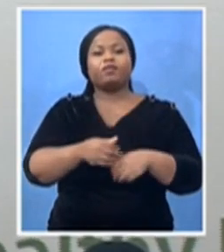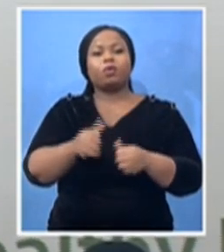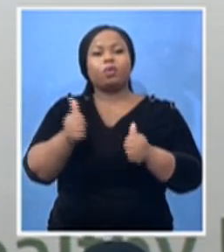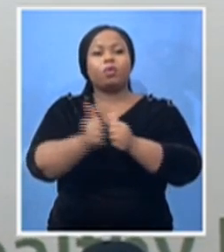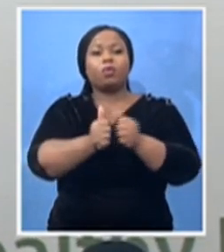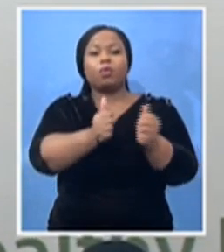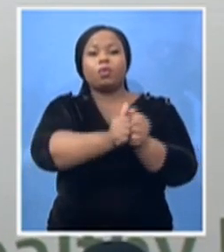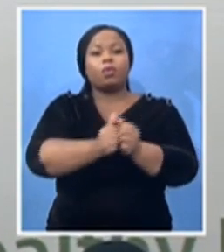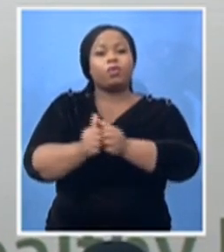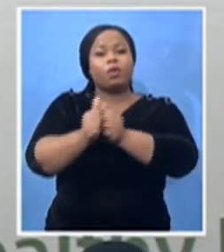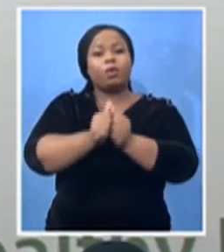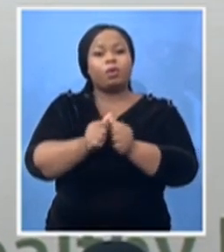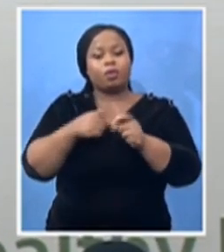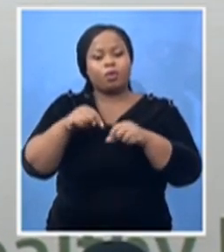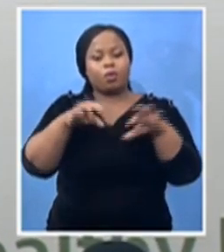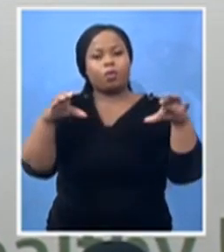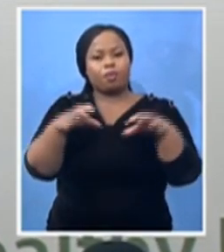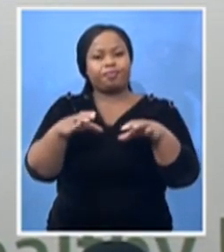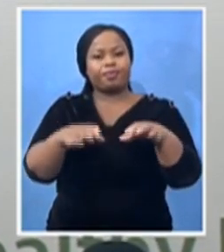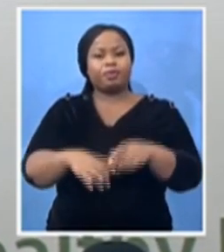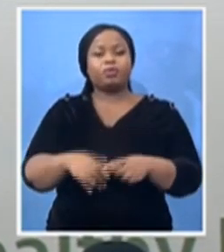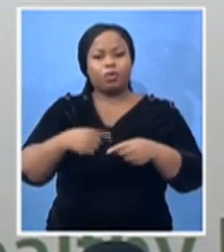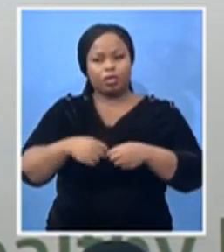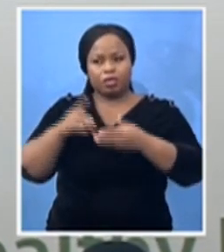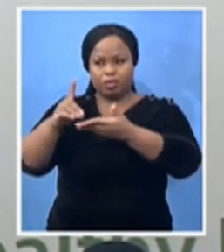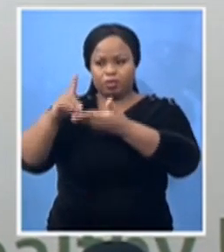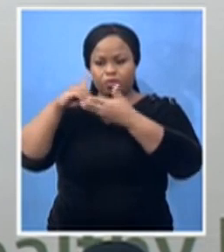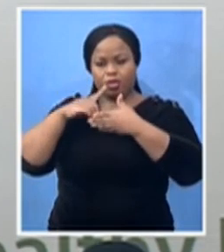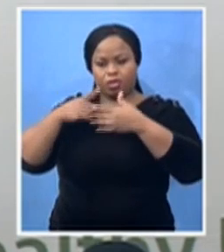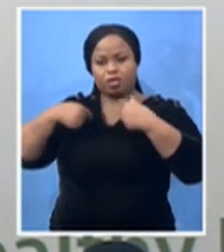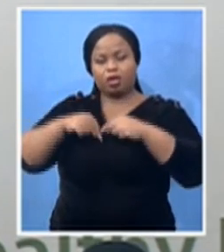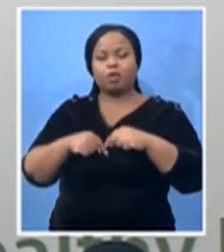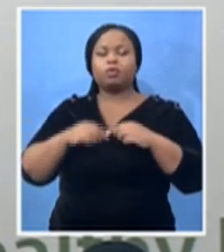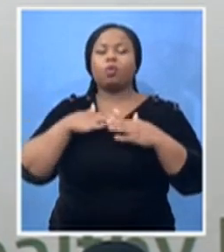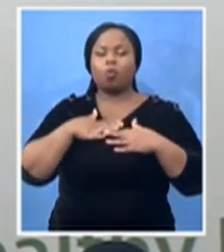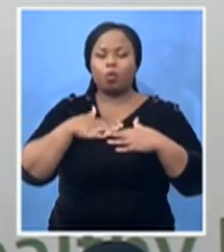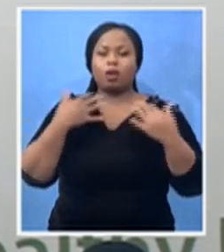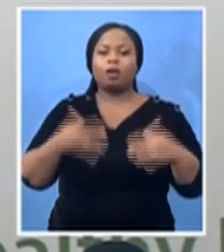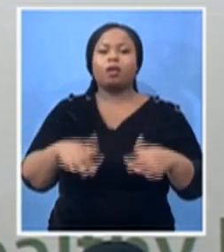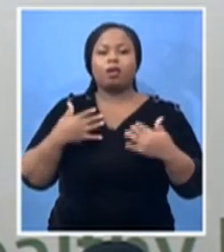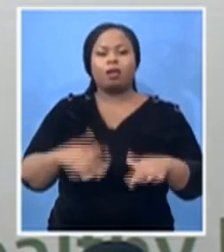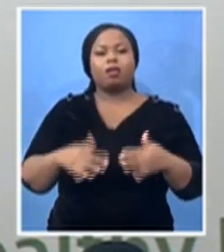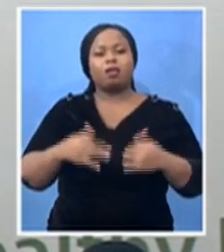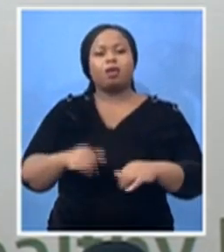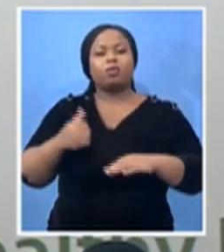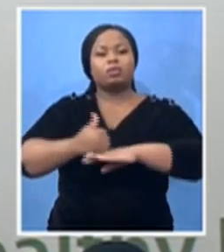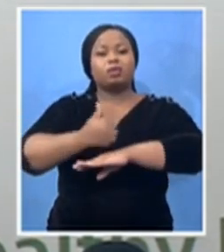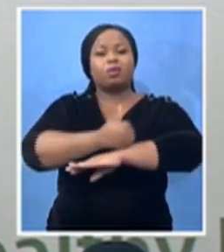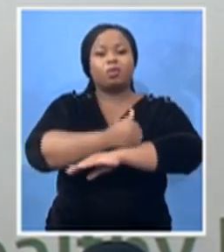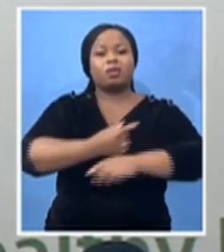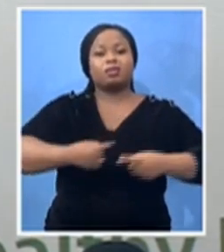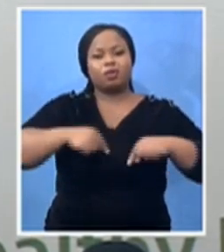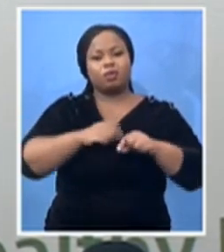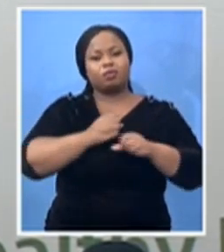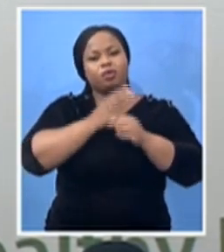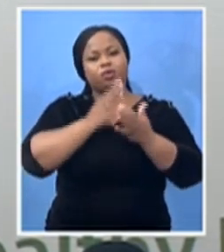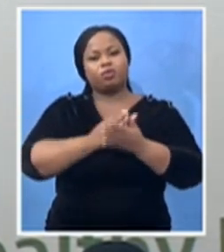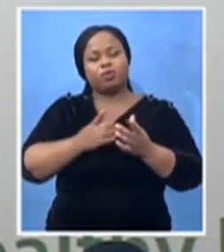that space that our stakeholders will play a role in making sure that we create a system that